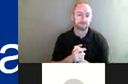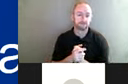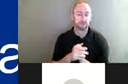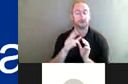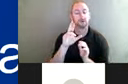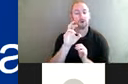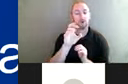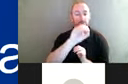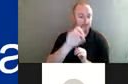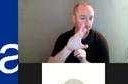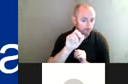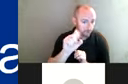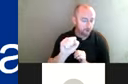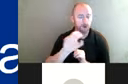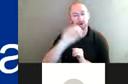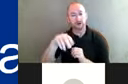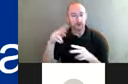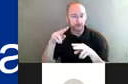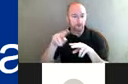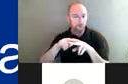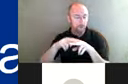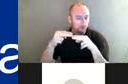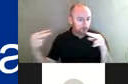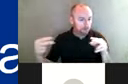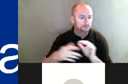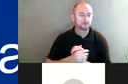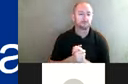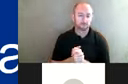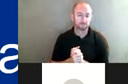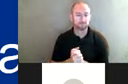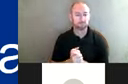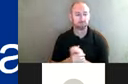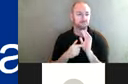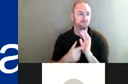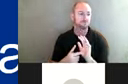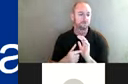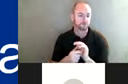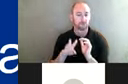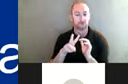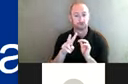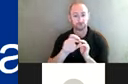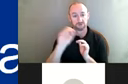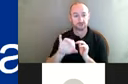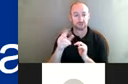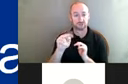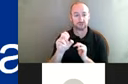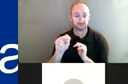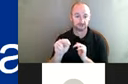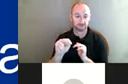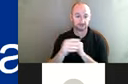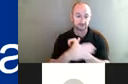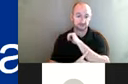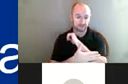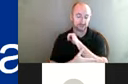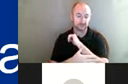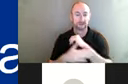classes, percent roads, percent railroads. I'll just pointing out here that 42% of Johnson County is